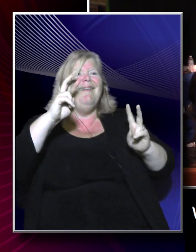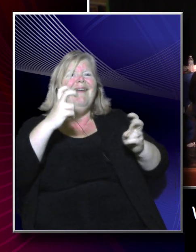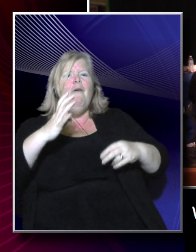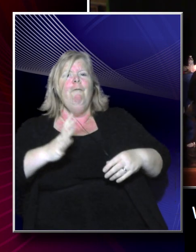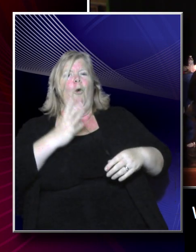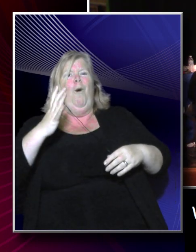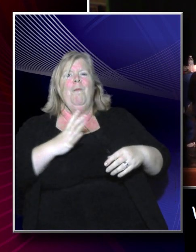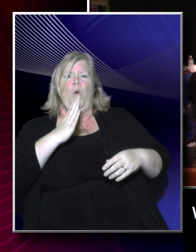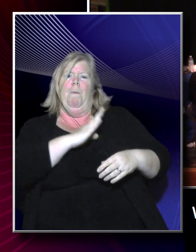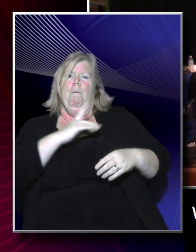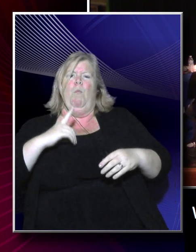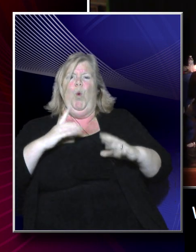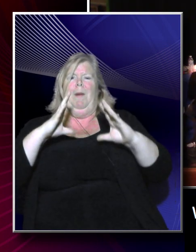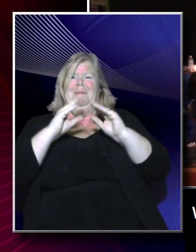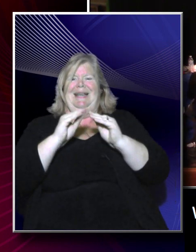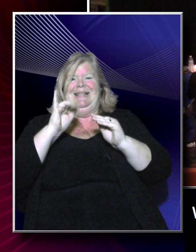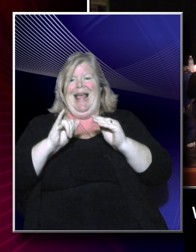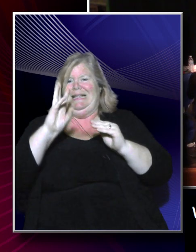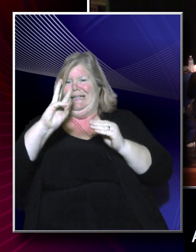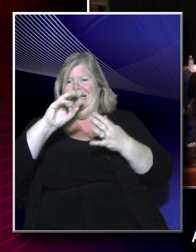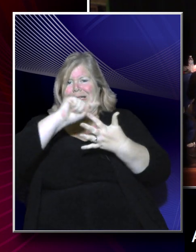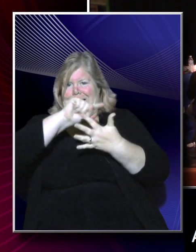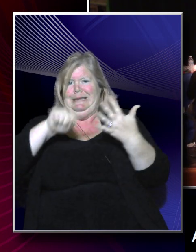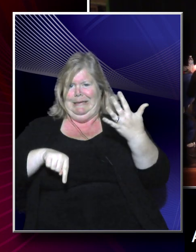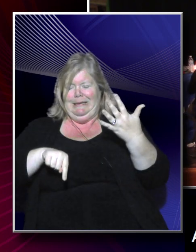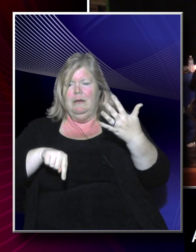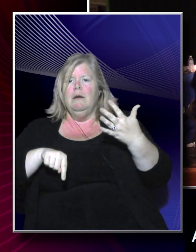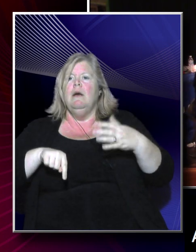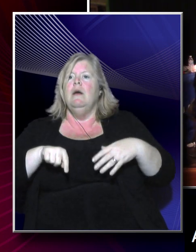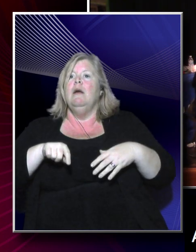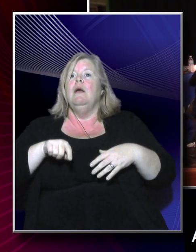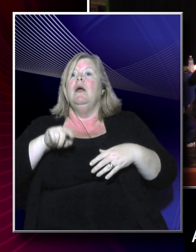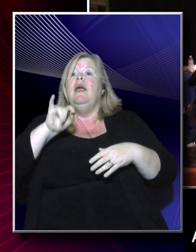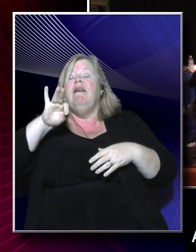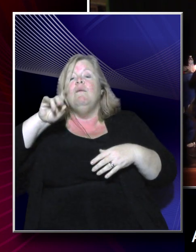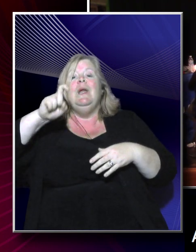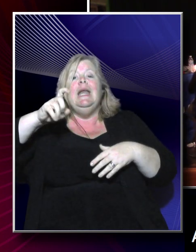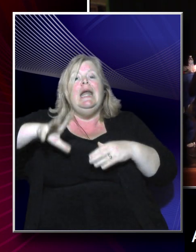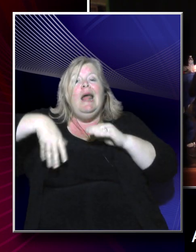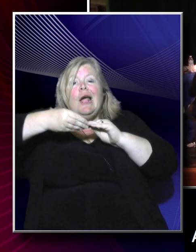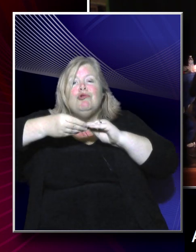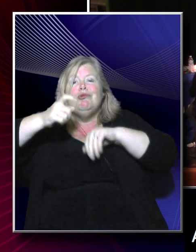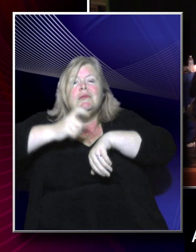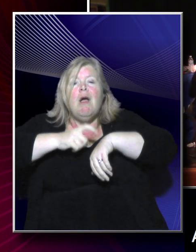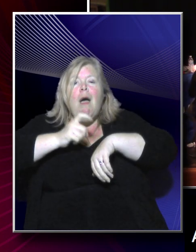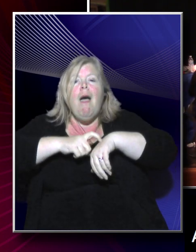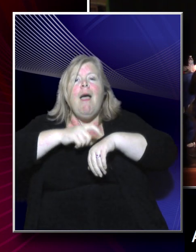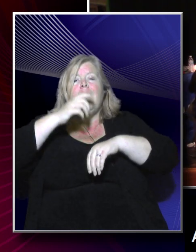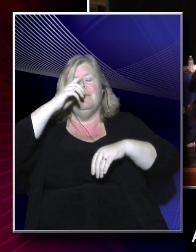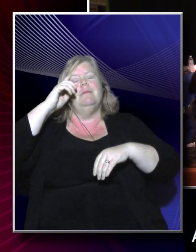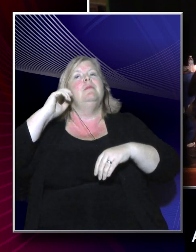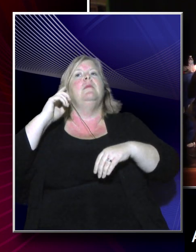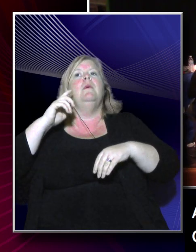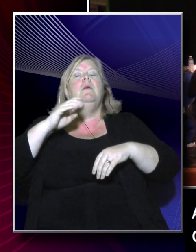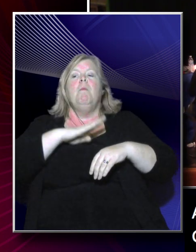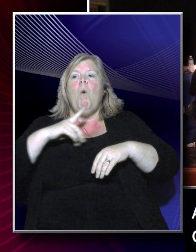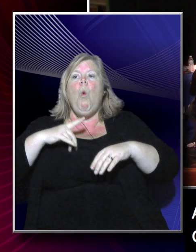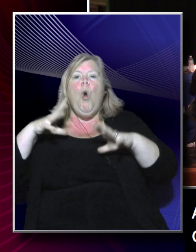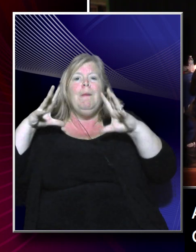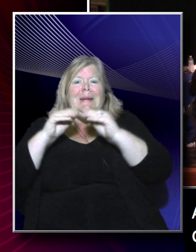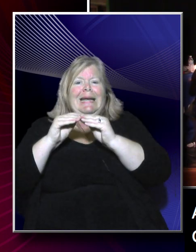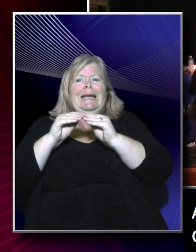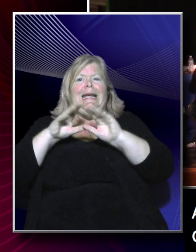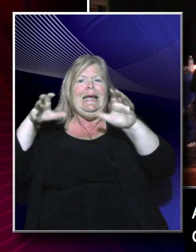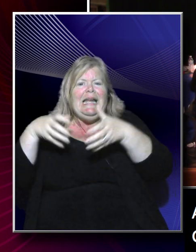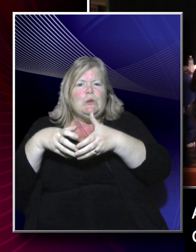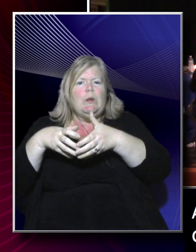meetings. And then the addition of extra time for the board to get together is